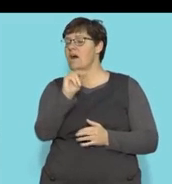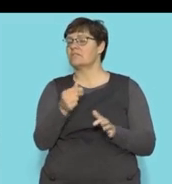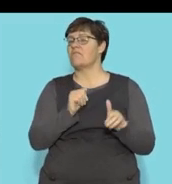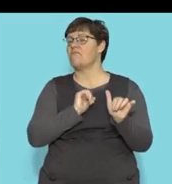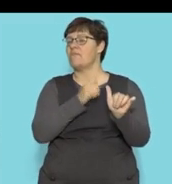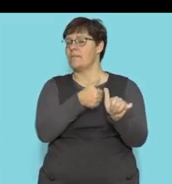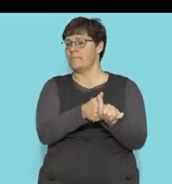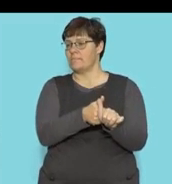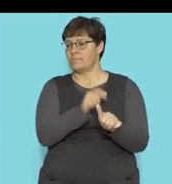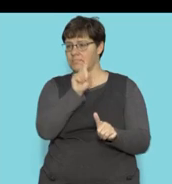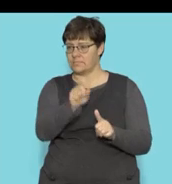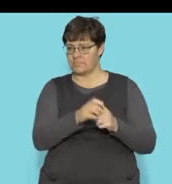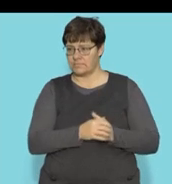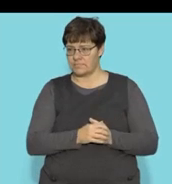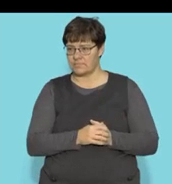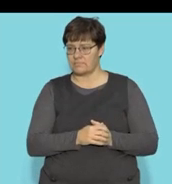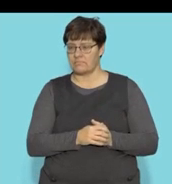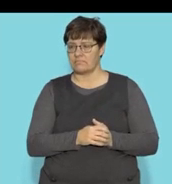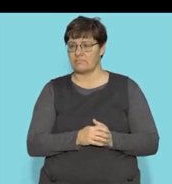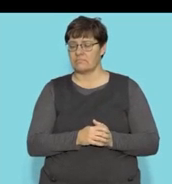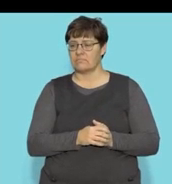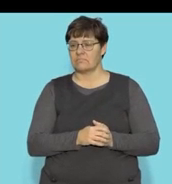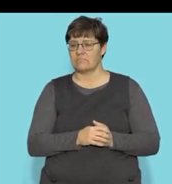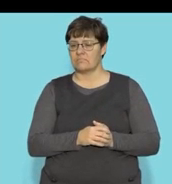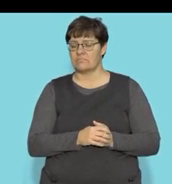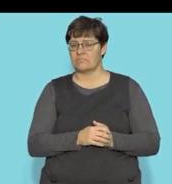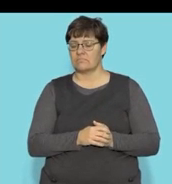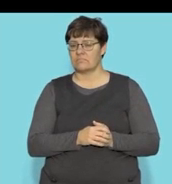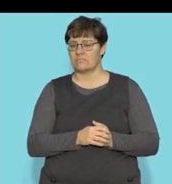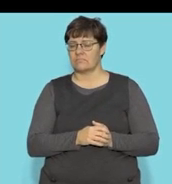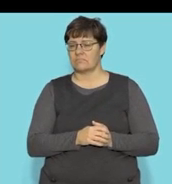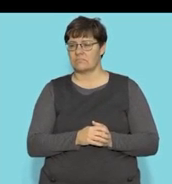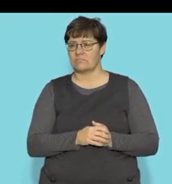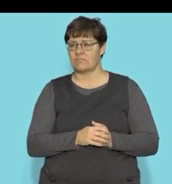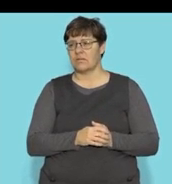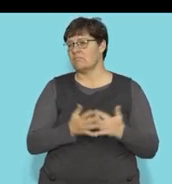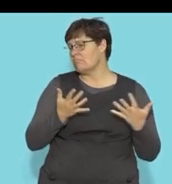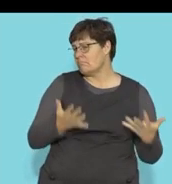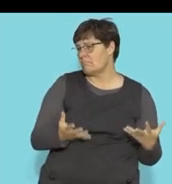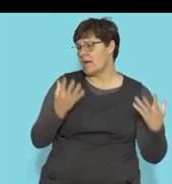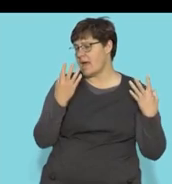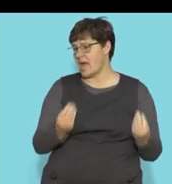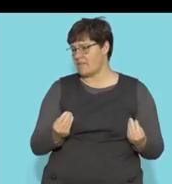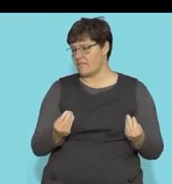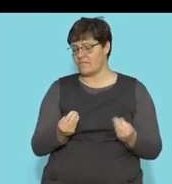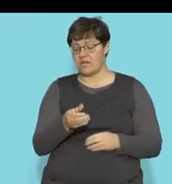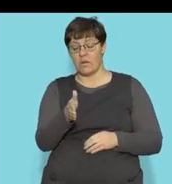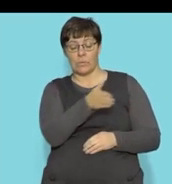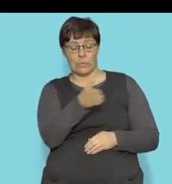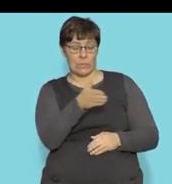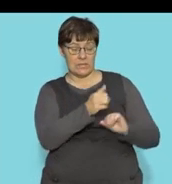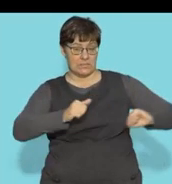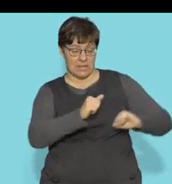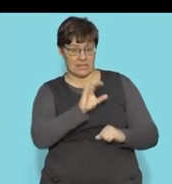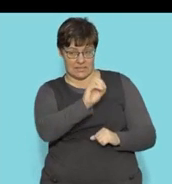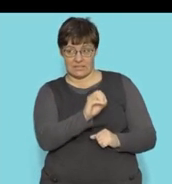you a follow-up question. Is if we now have the volume of the empty